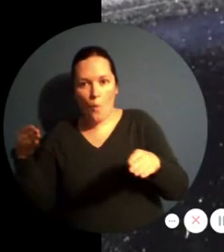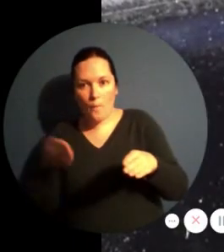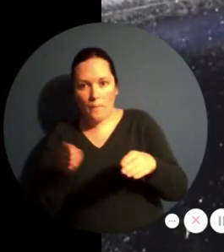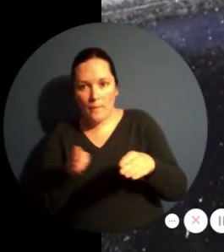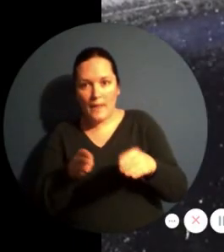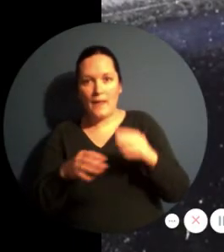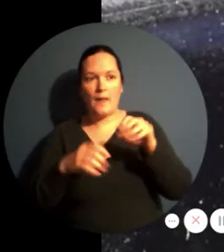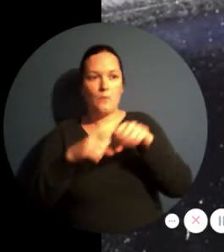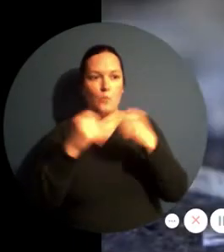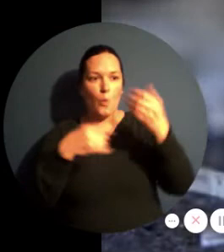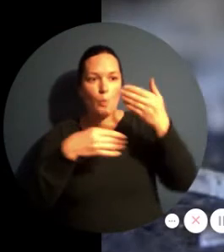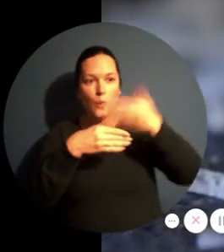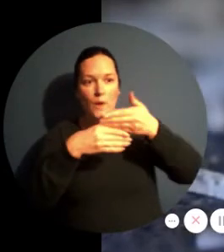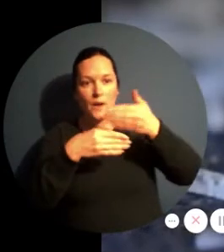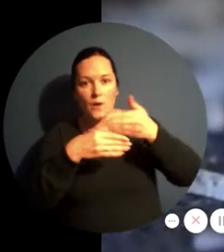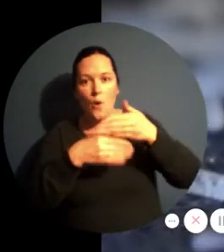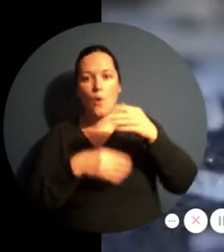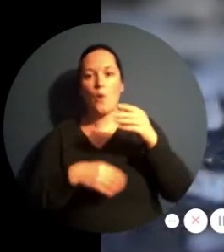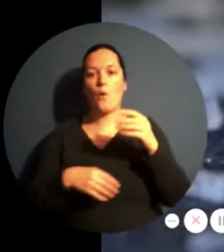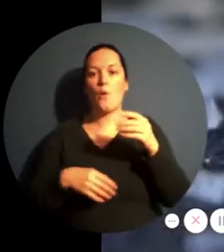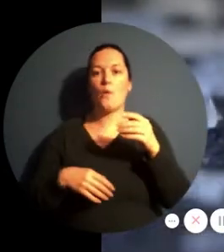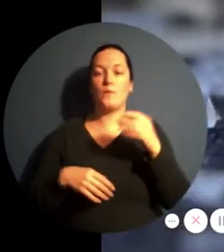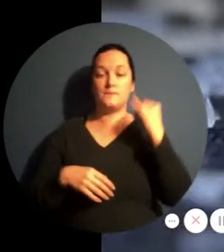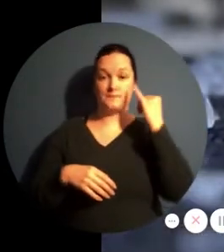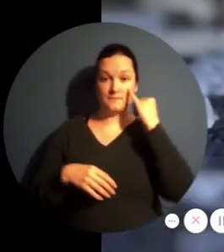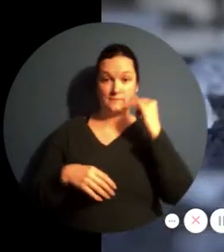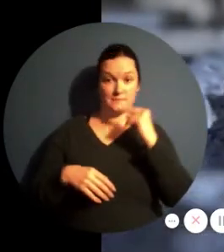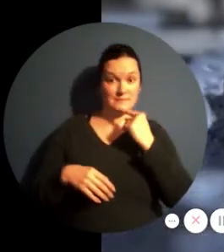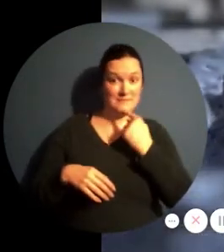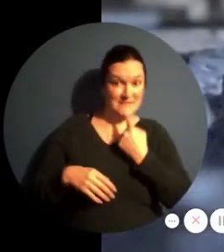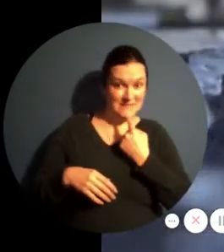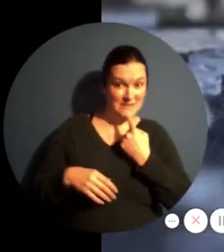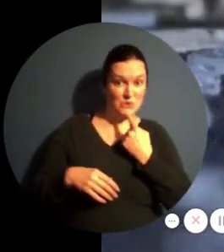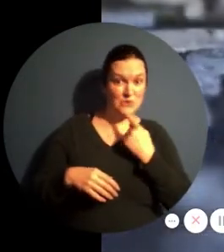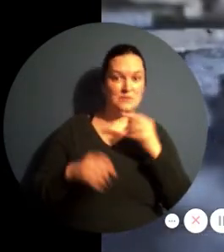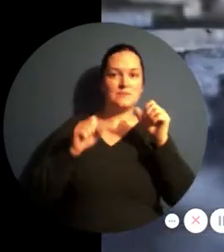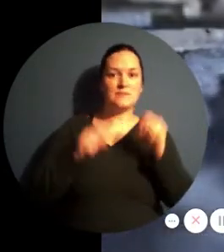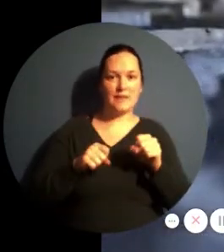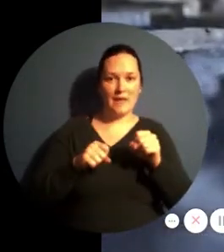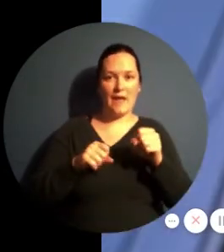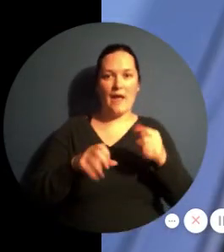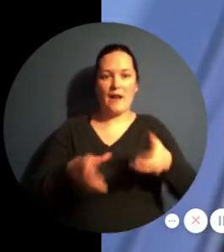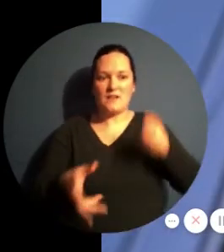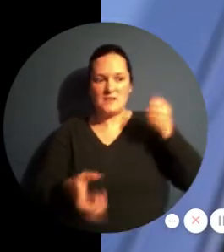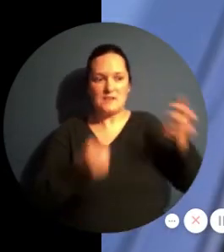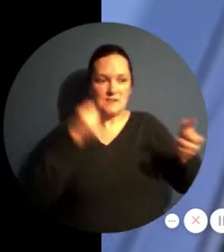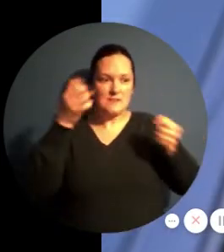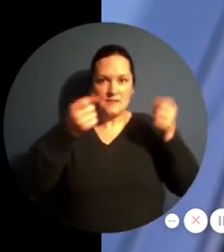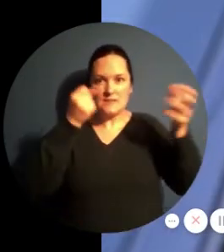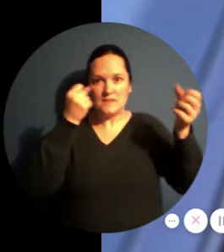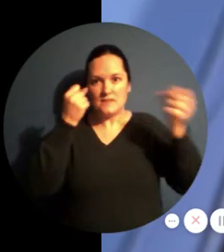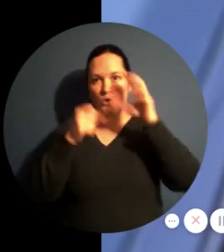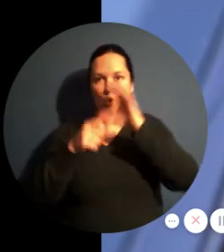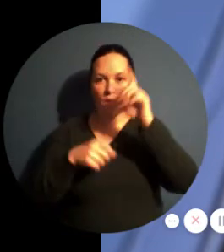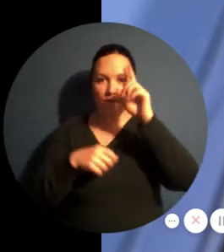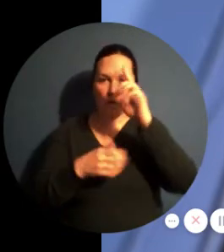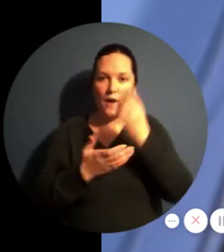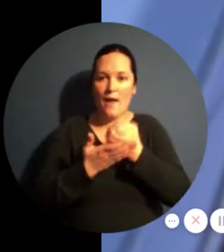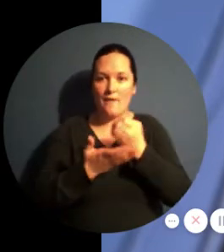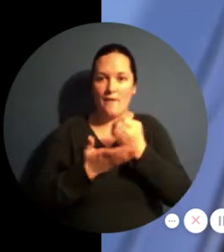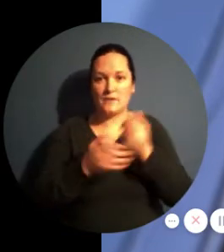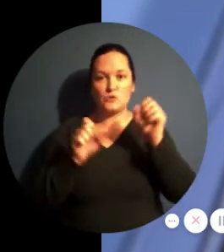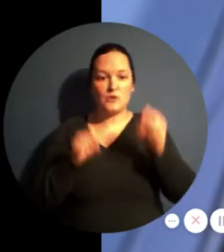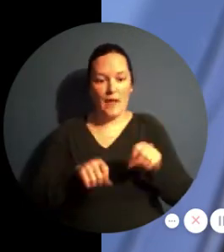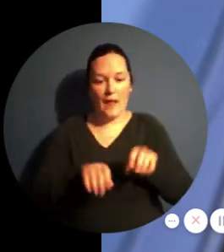window. In more serious crimes, the car can be fully stripped to look for evidence. This will include lifting